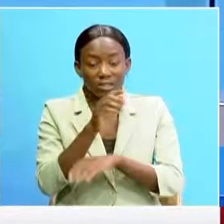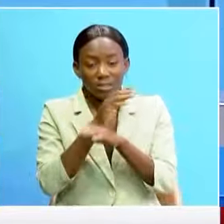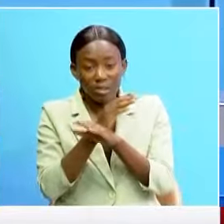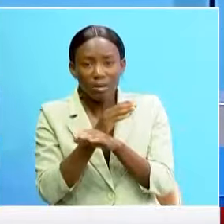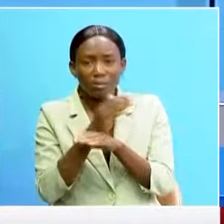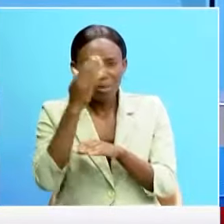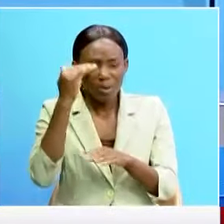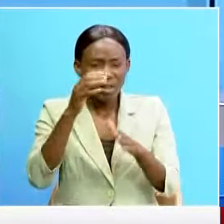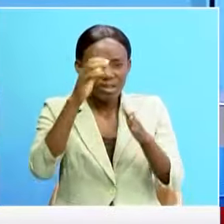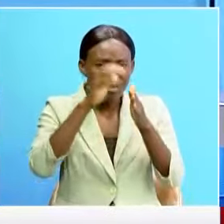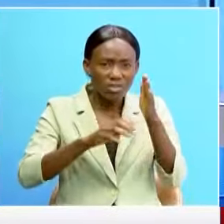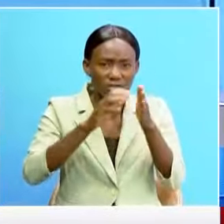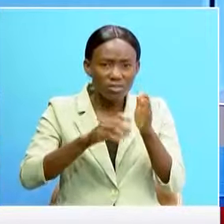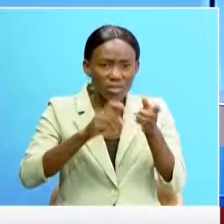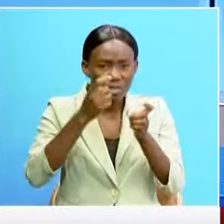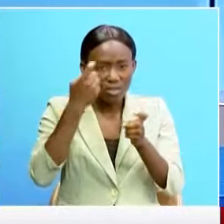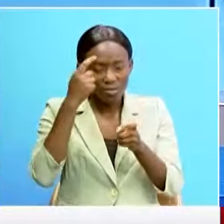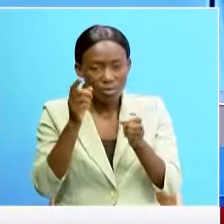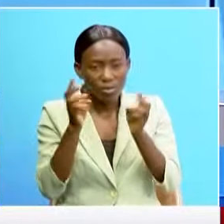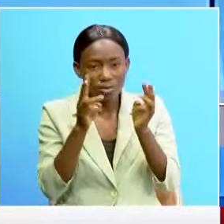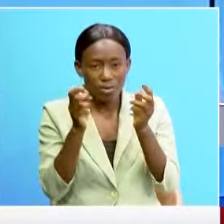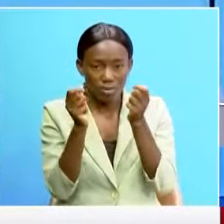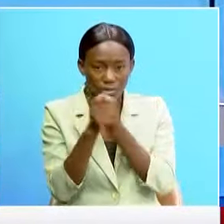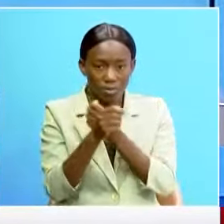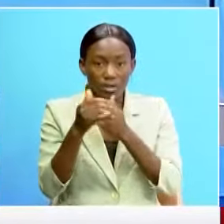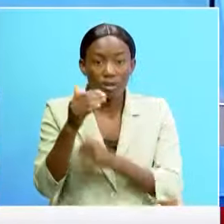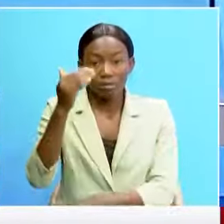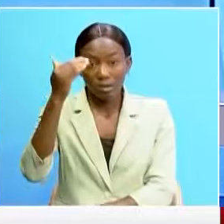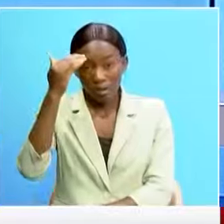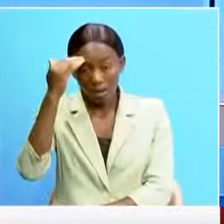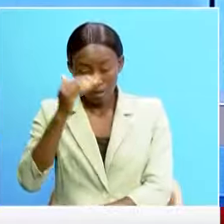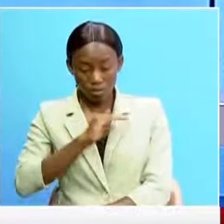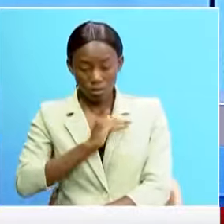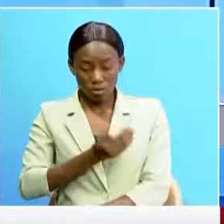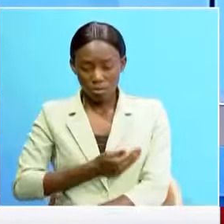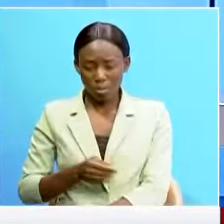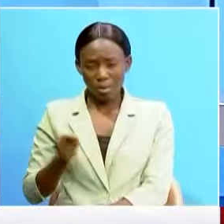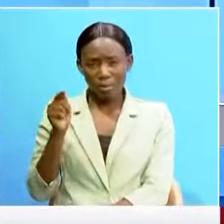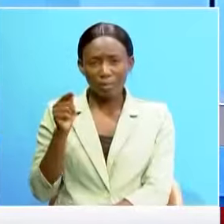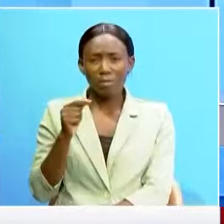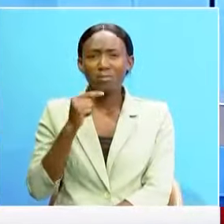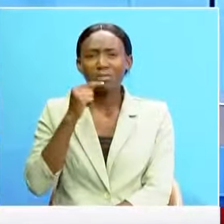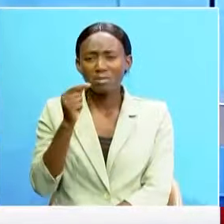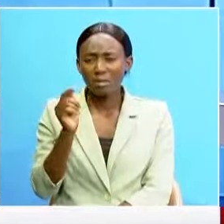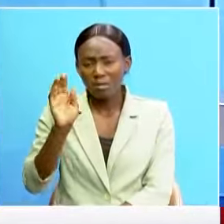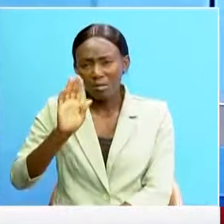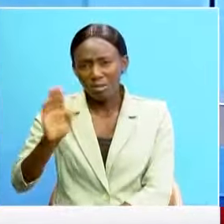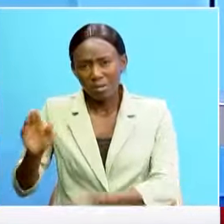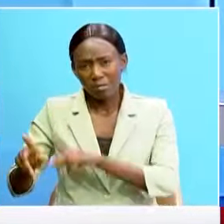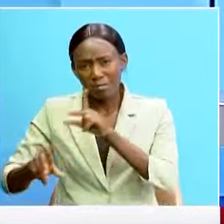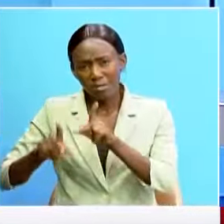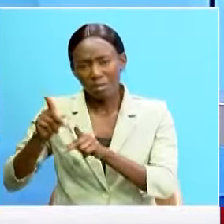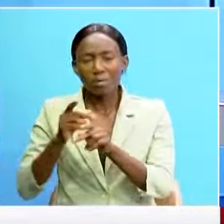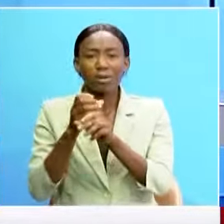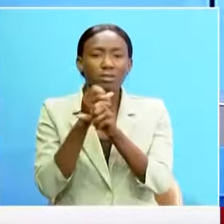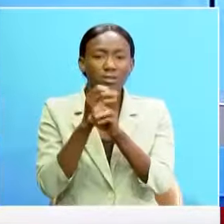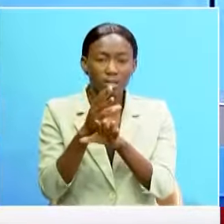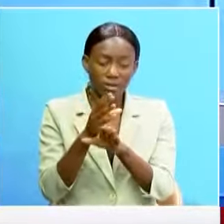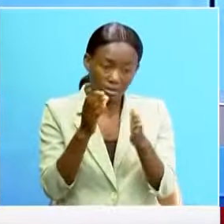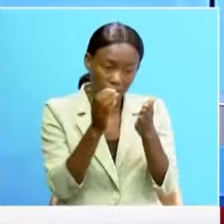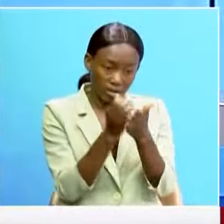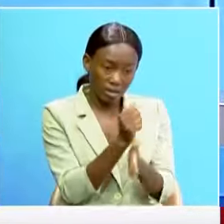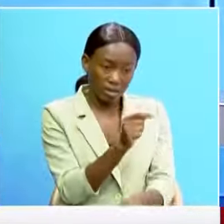change. Kabwandu's senior village headwoman, Godfrida Kabwandu, said her subjects are ready to adopt